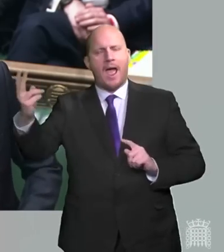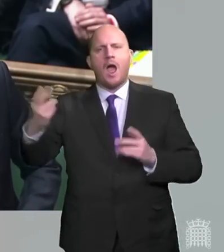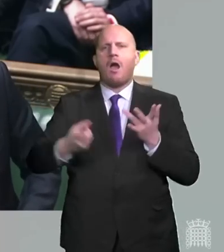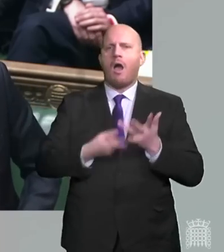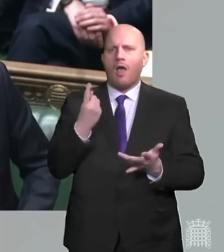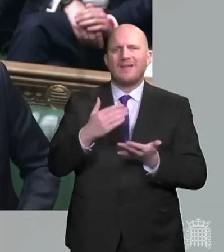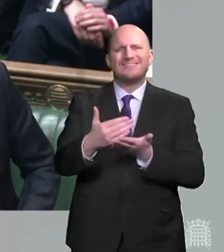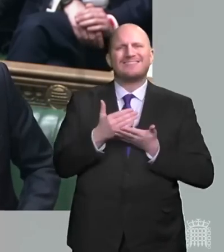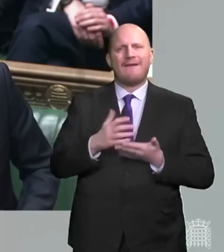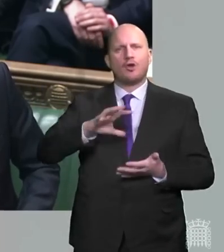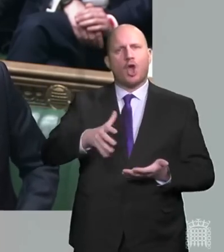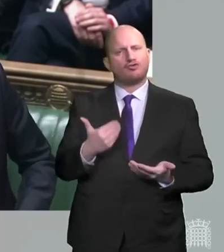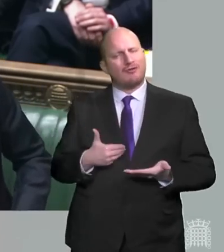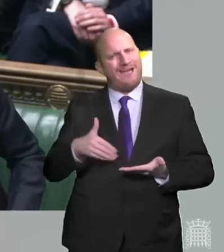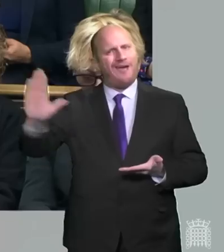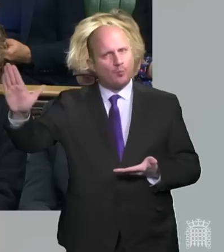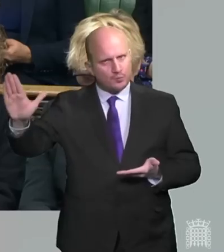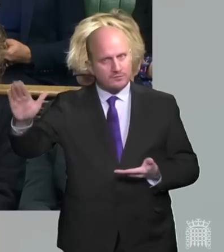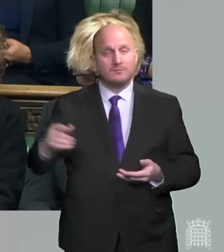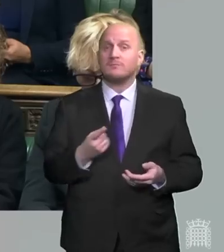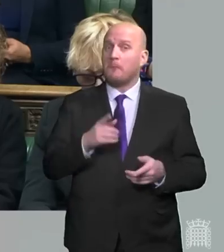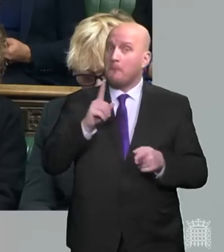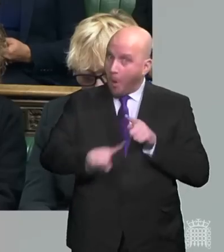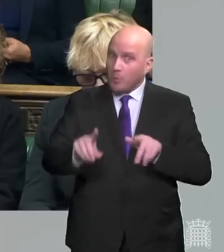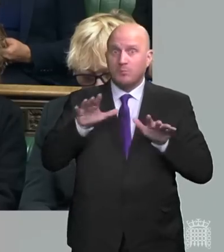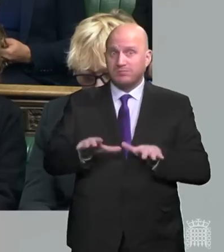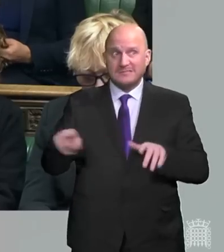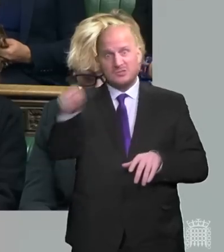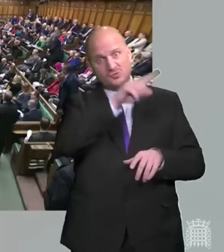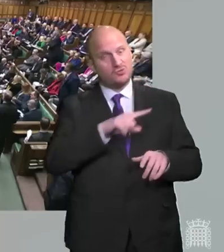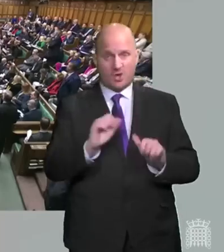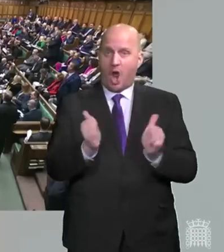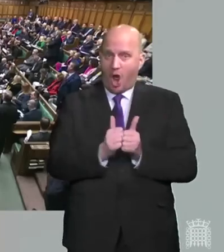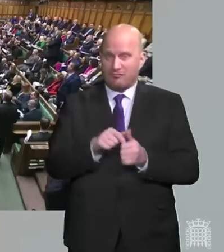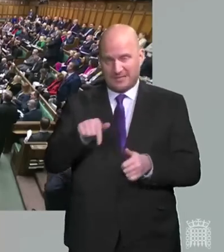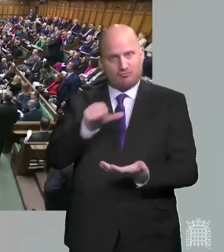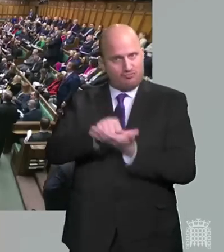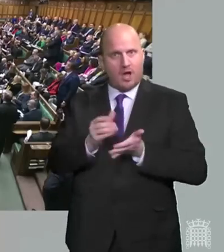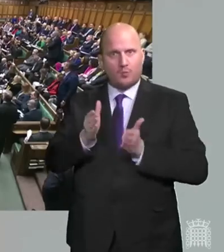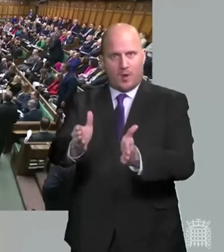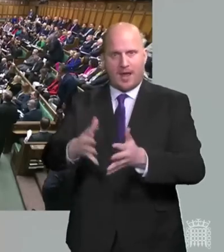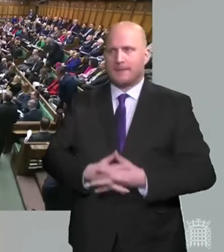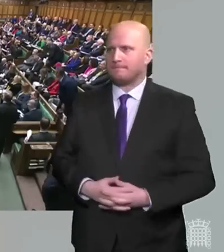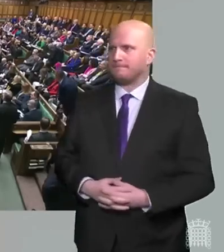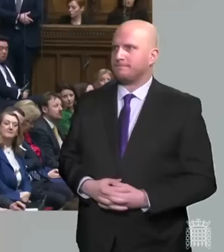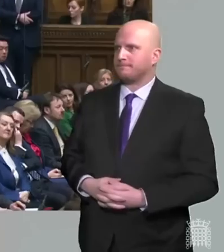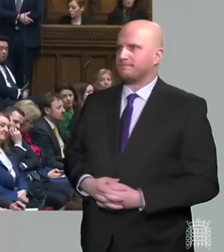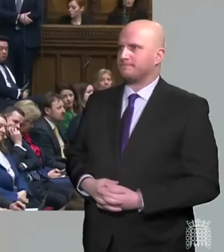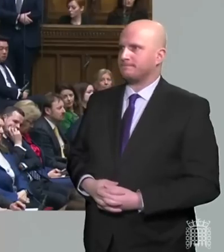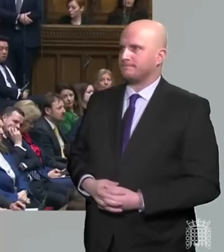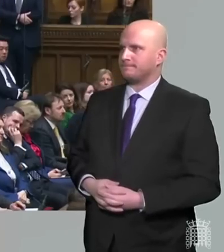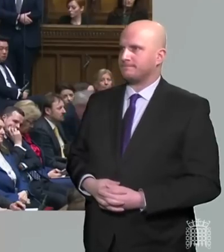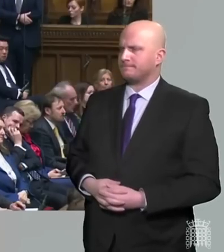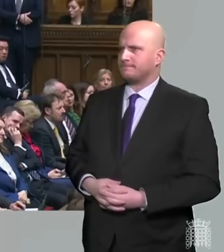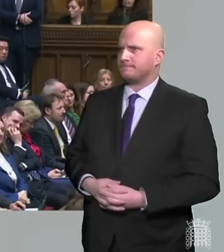approach that the vast majority of the British public supports. Sir Oliver Hill. The Prime Minister will be aware of my concern that mental